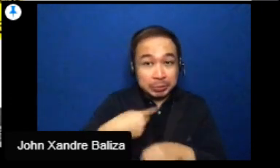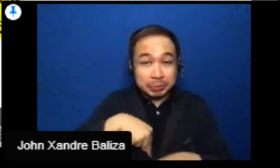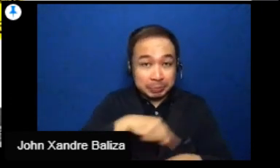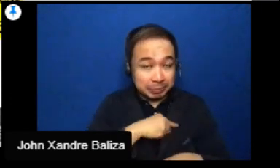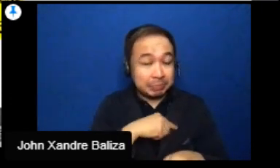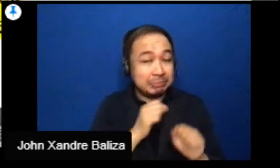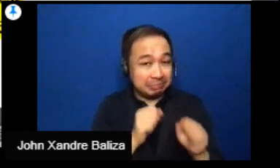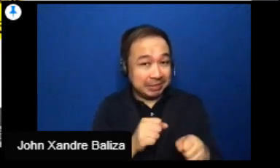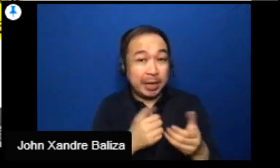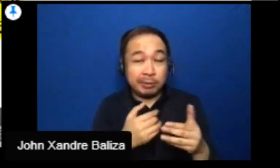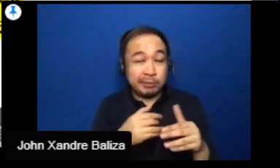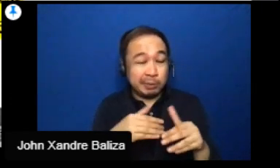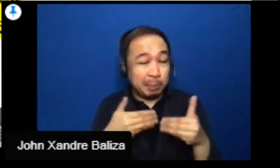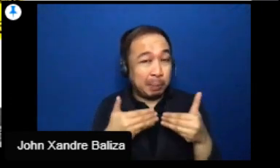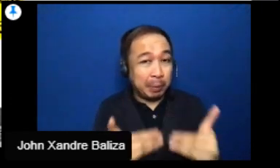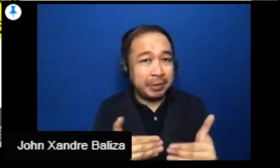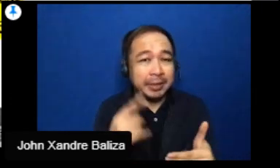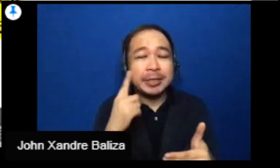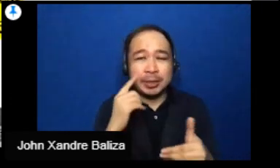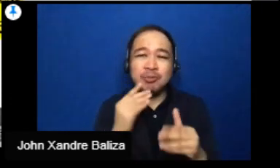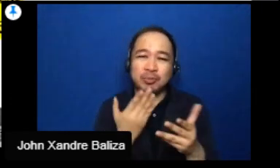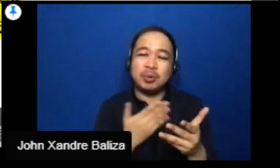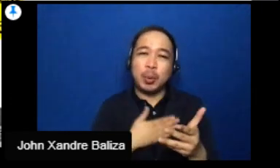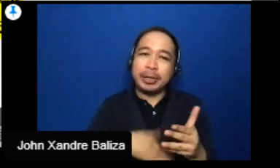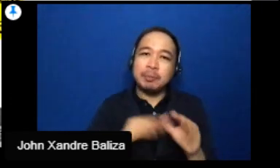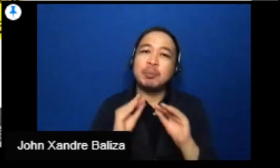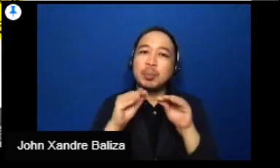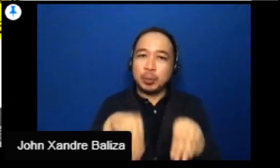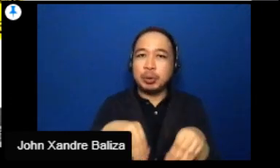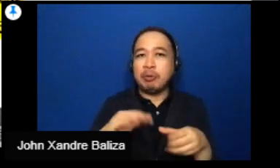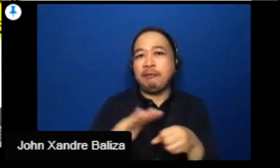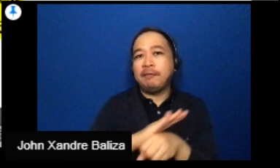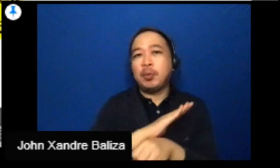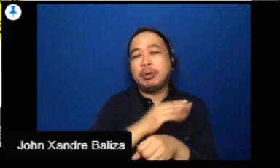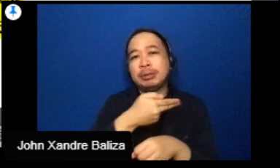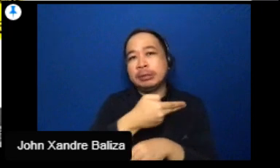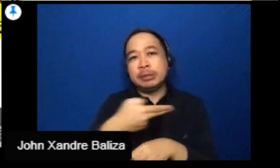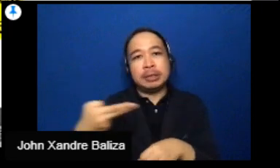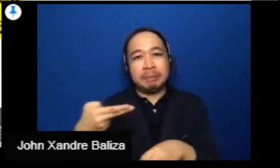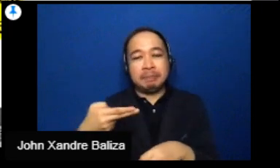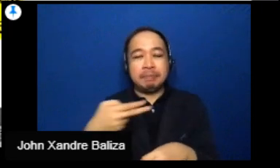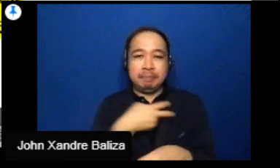name of the declaration and the platform for action. Thank you.